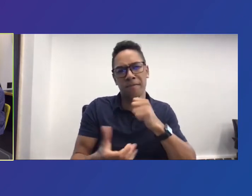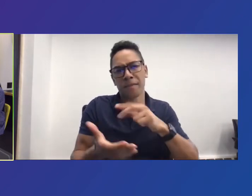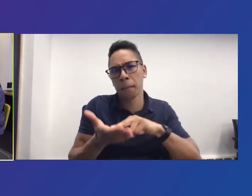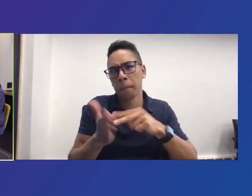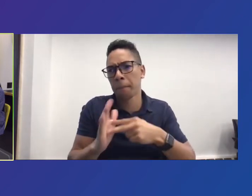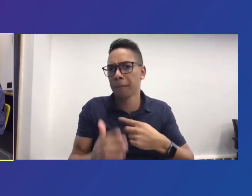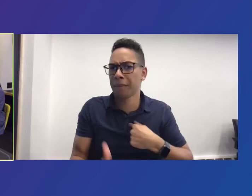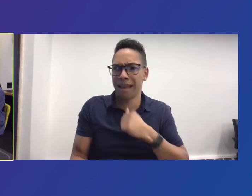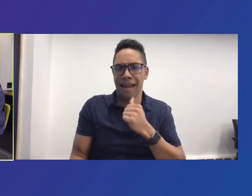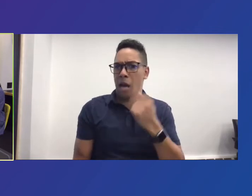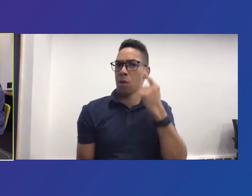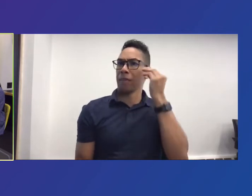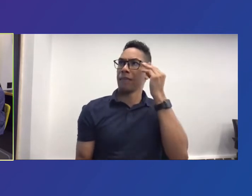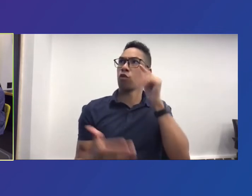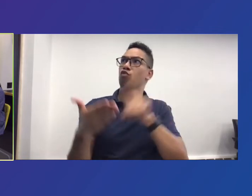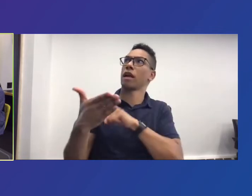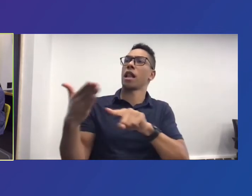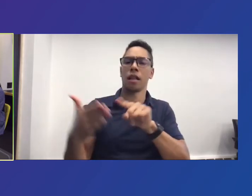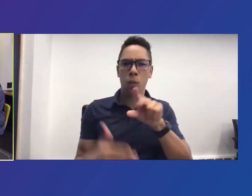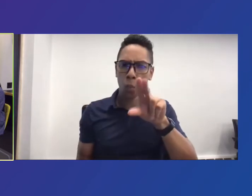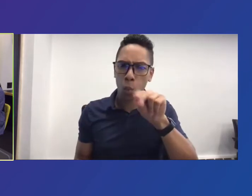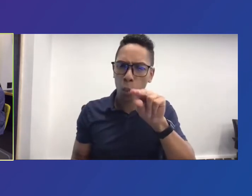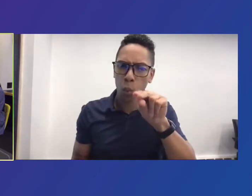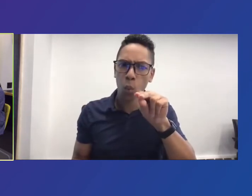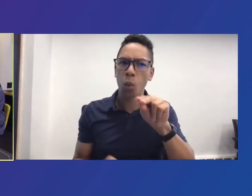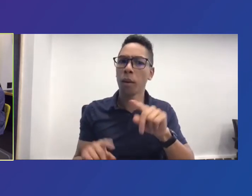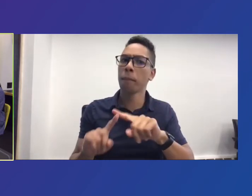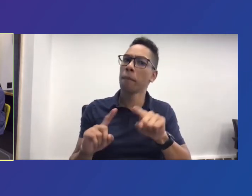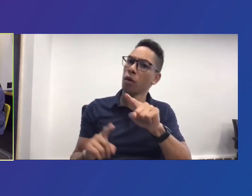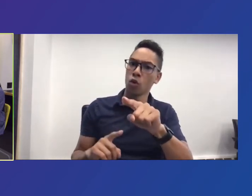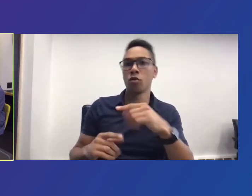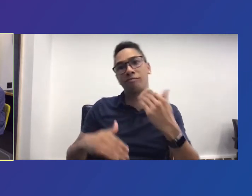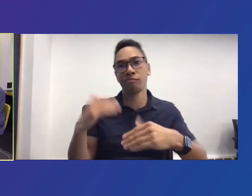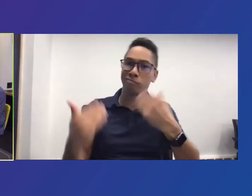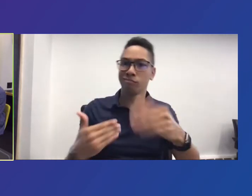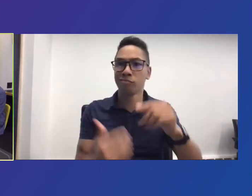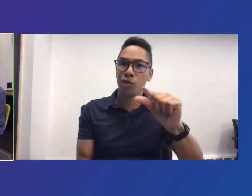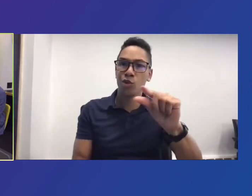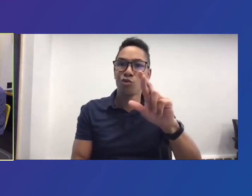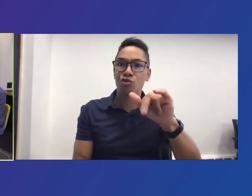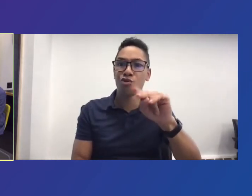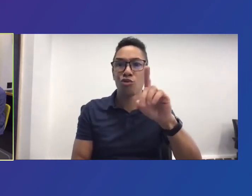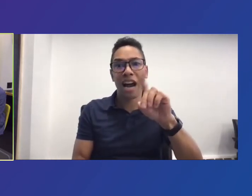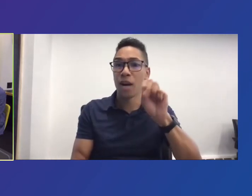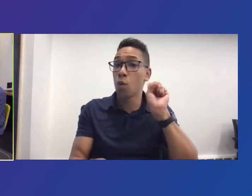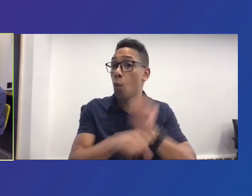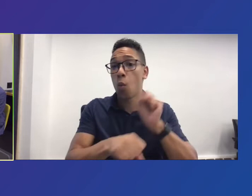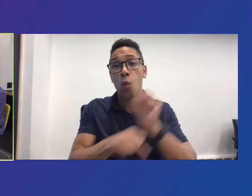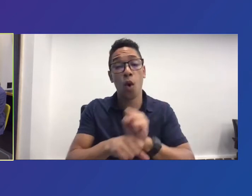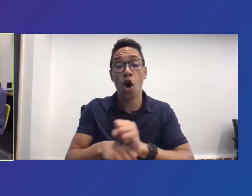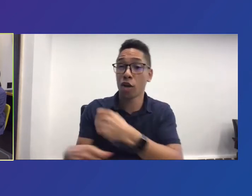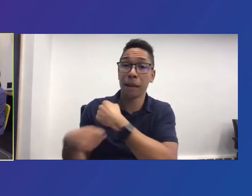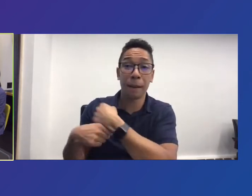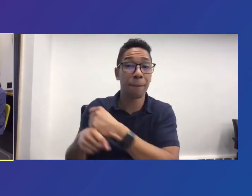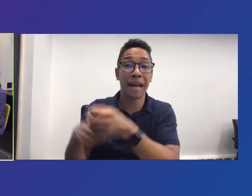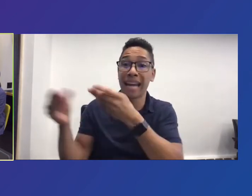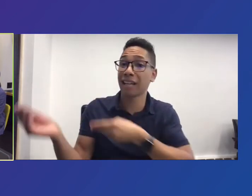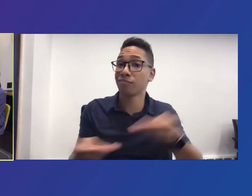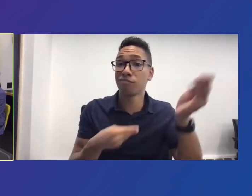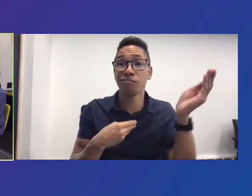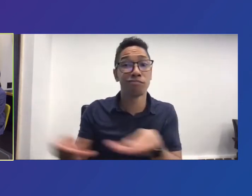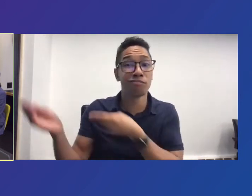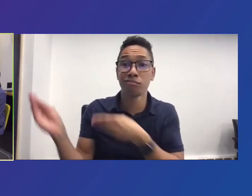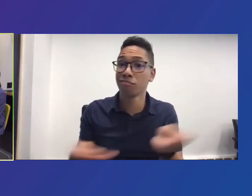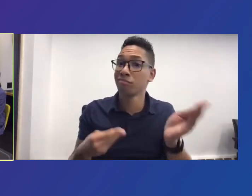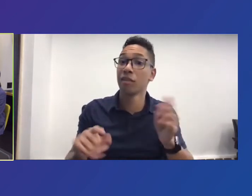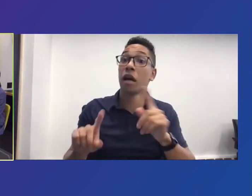think critically about my practice in a professional setting, but you're on a grind. You're like getting the work out. You're working at your craft. But